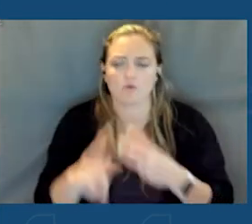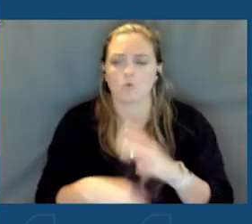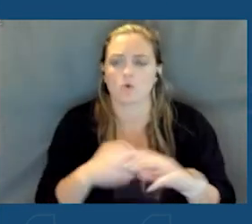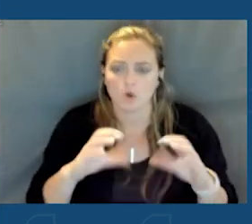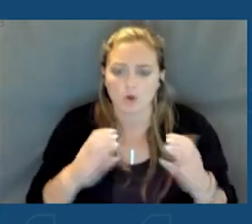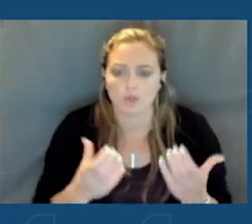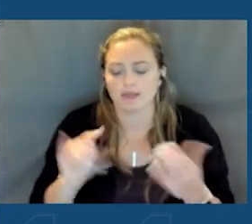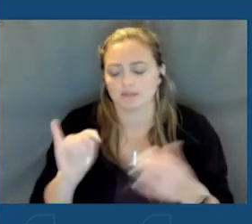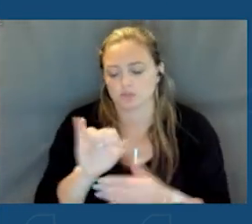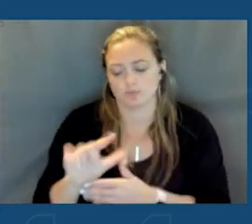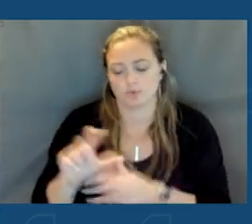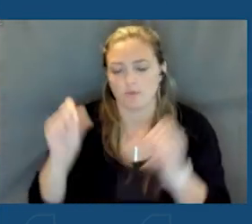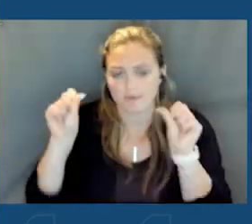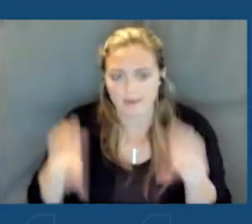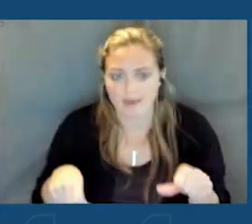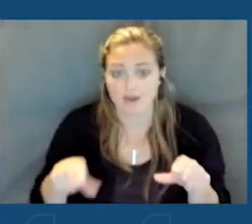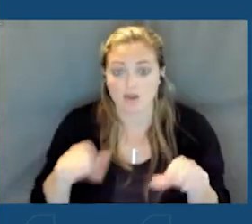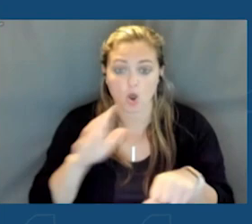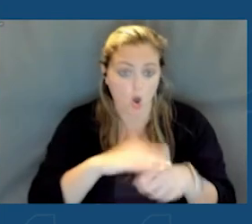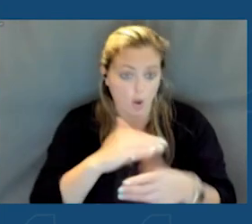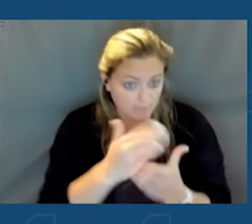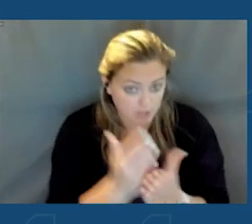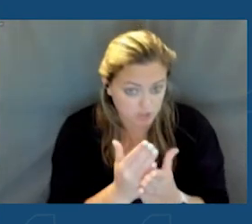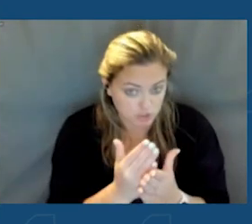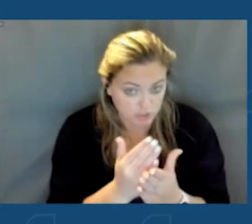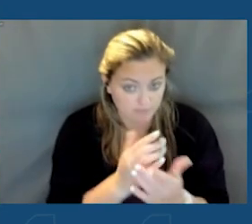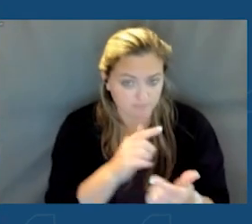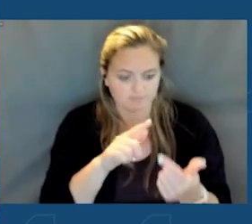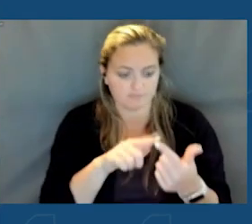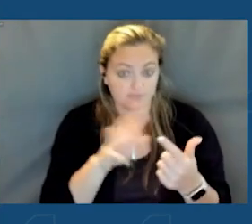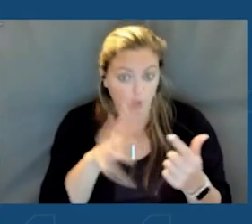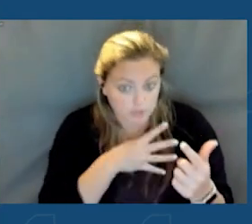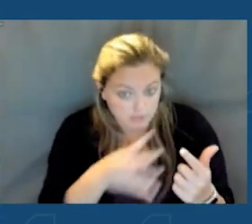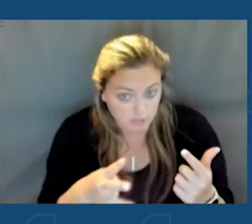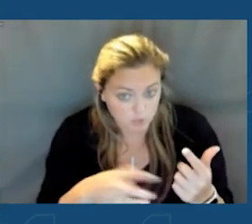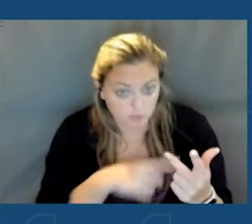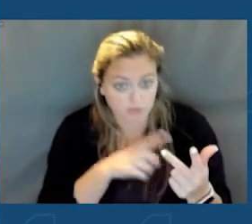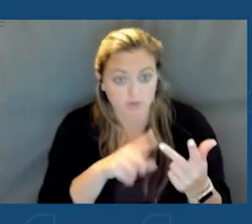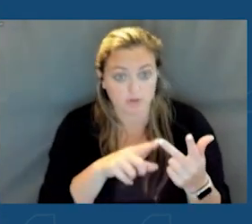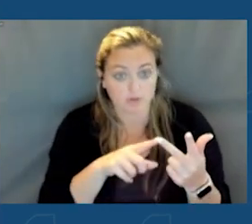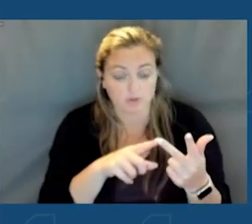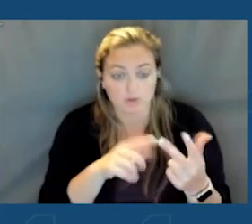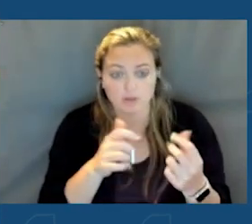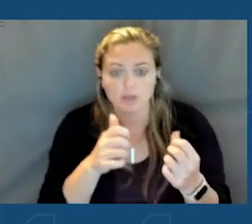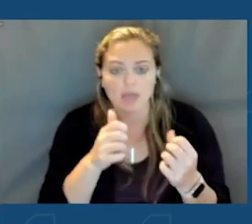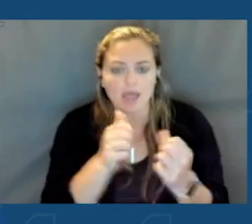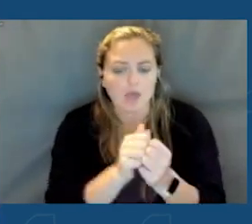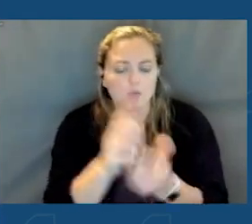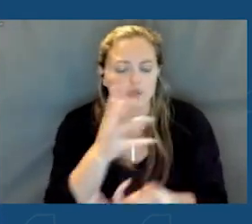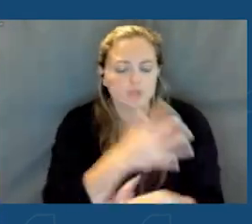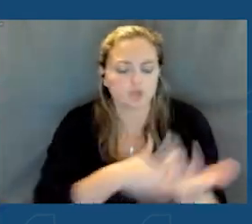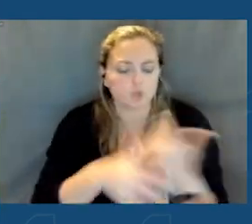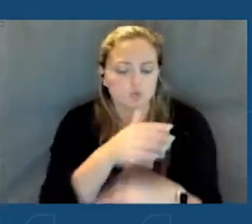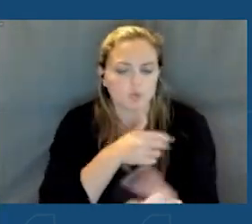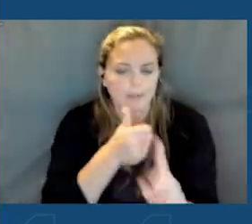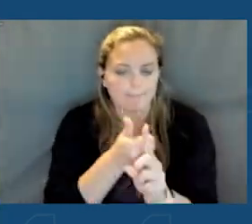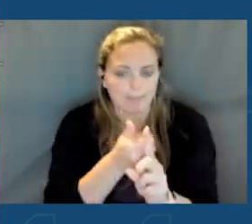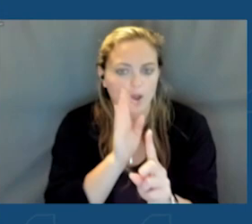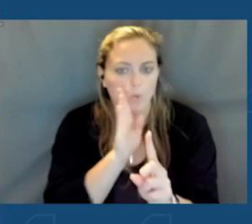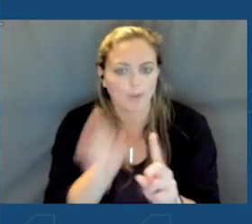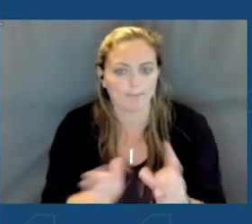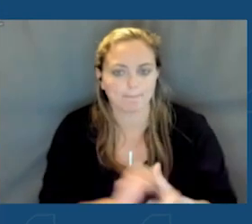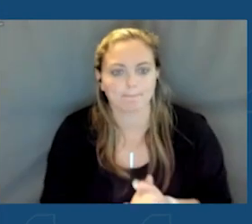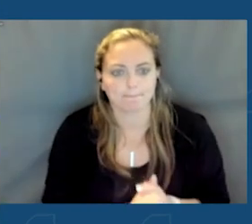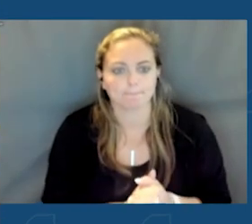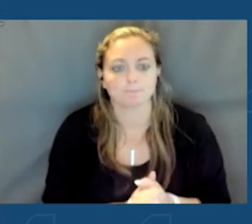terminal on budget, on schedule, and with great social impact. To